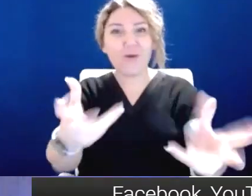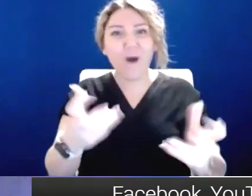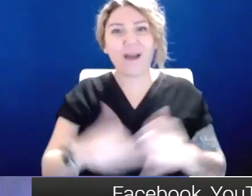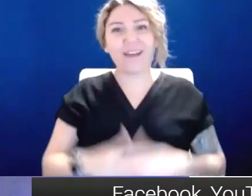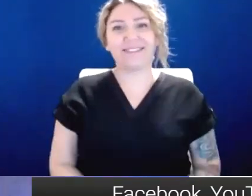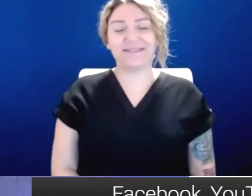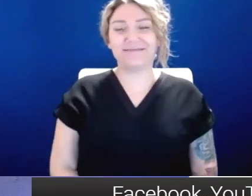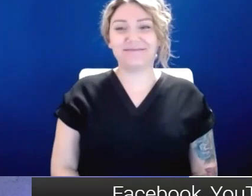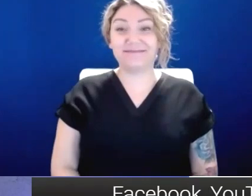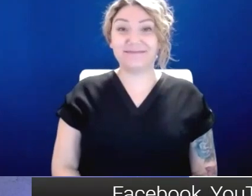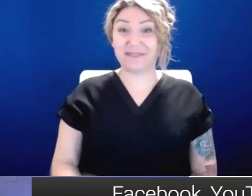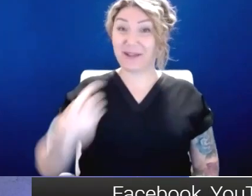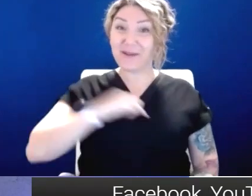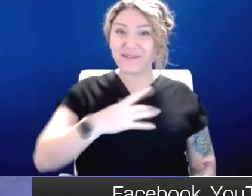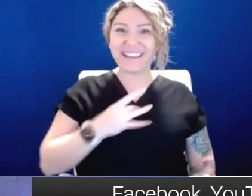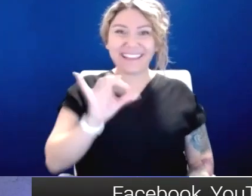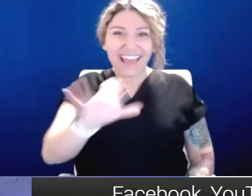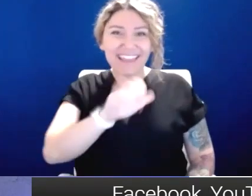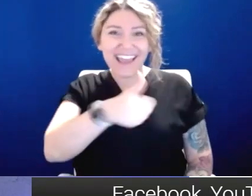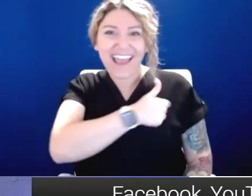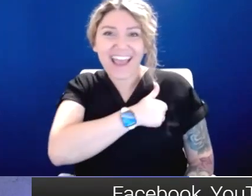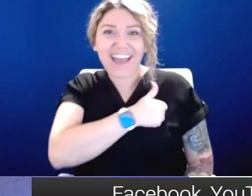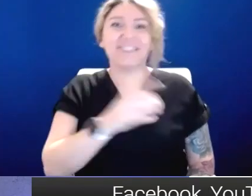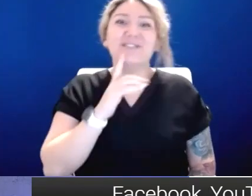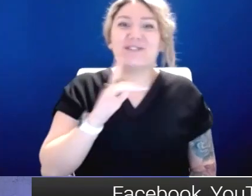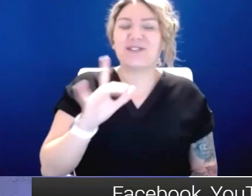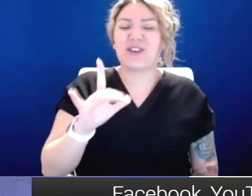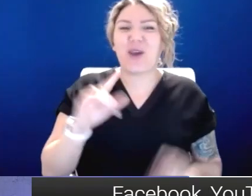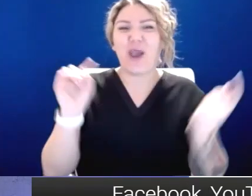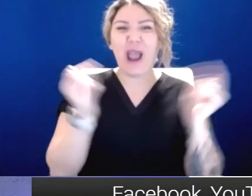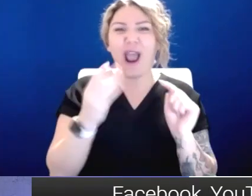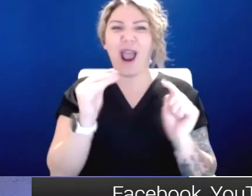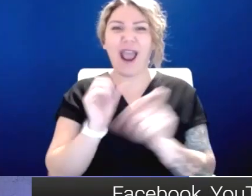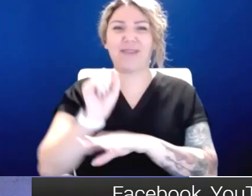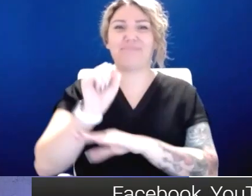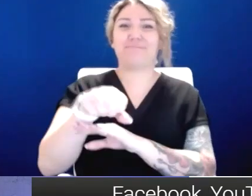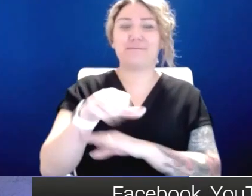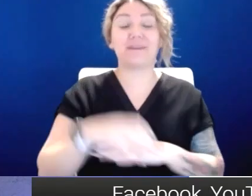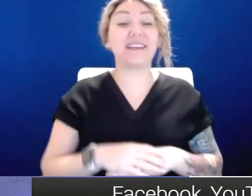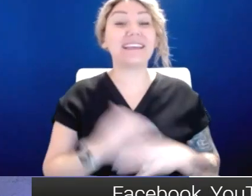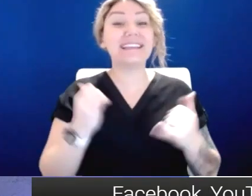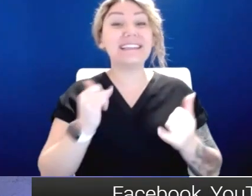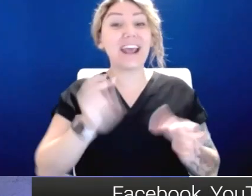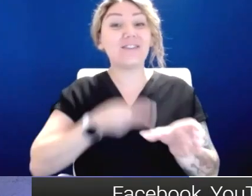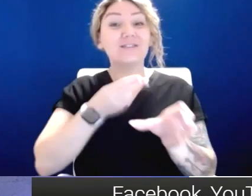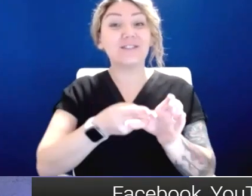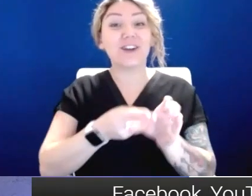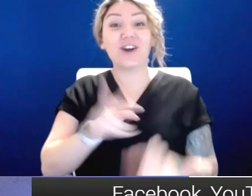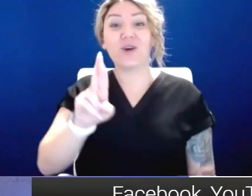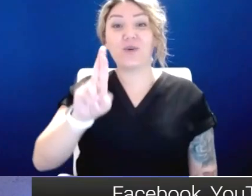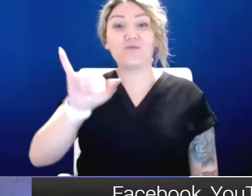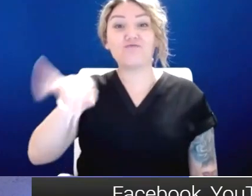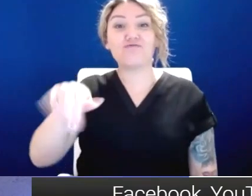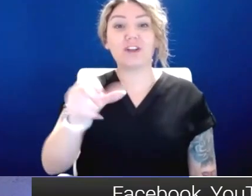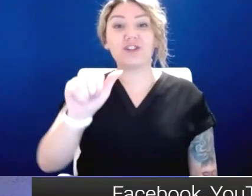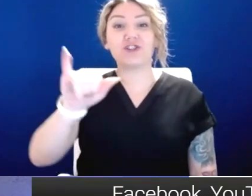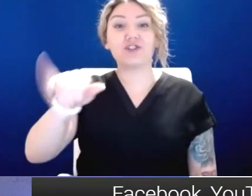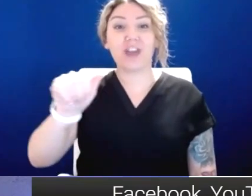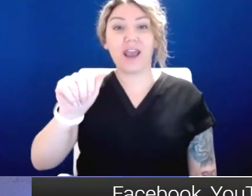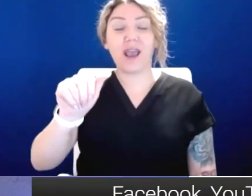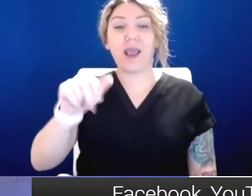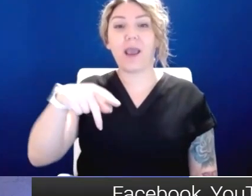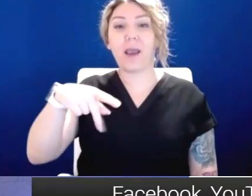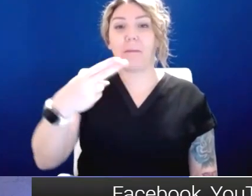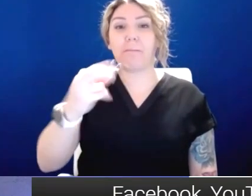We like that attitude. Hurt it and beat it. Joining me now to talk more about this is Dr. Rajesh Pahwa, who heads up the Parkinson's Disease and Movement